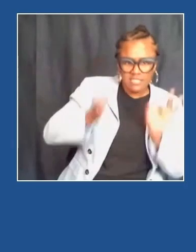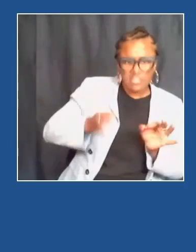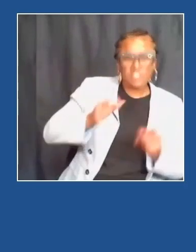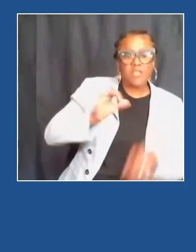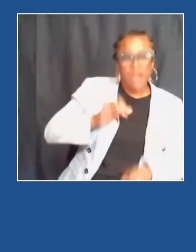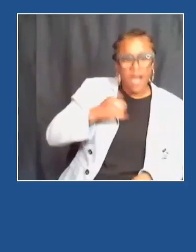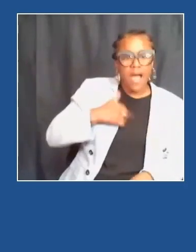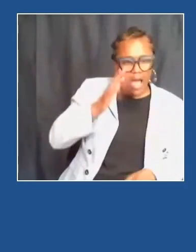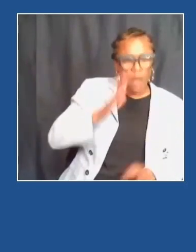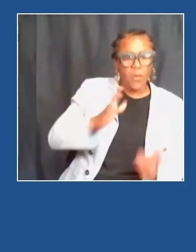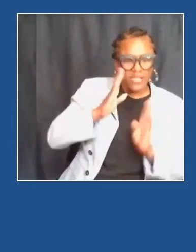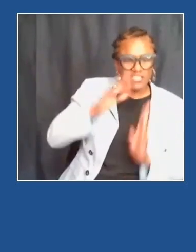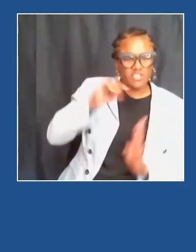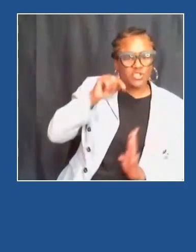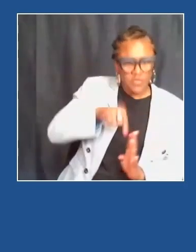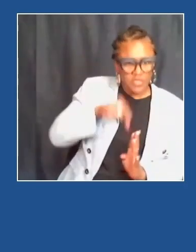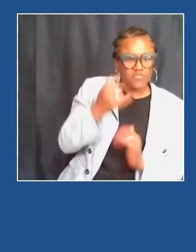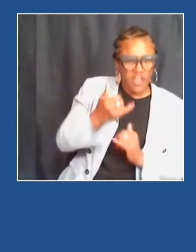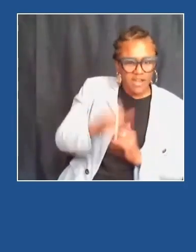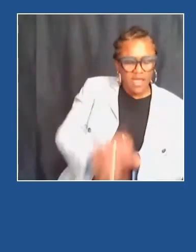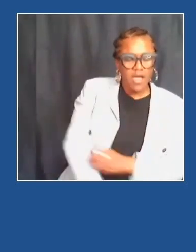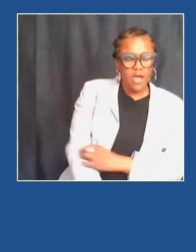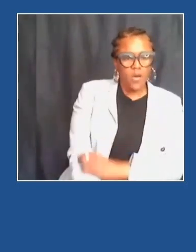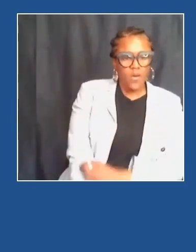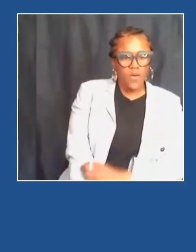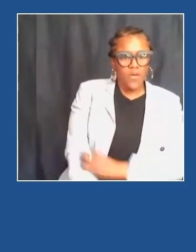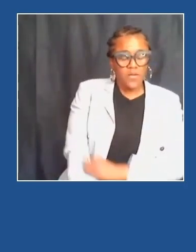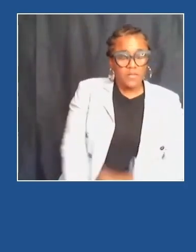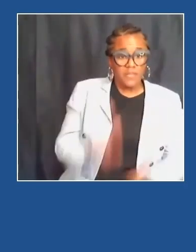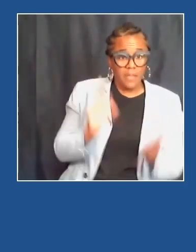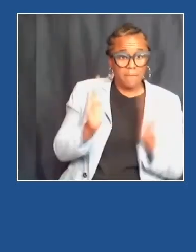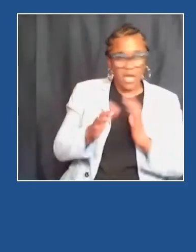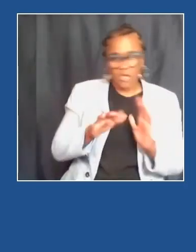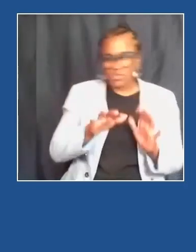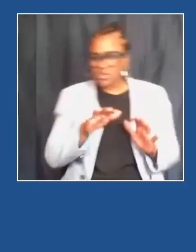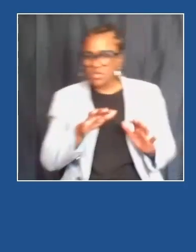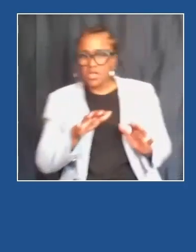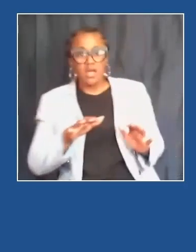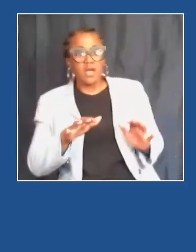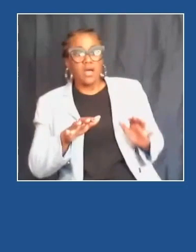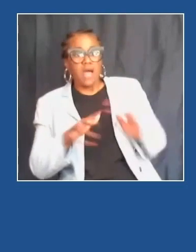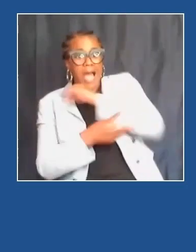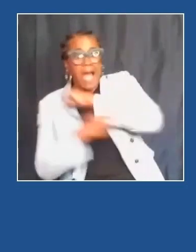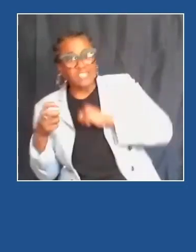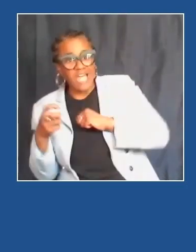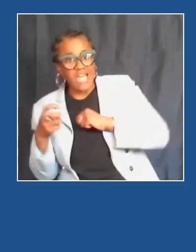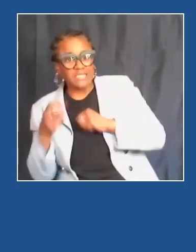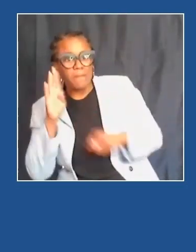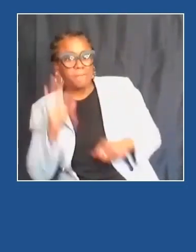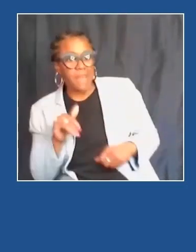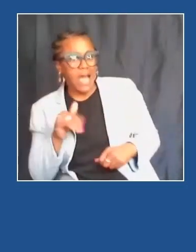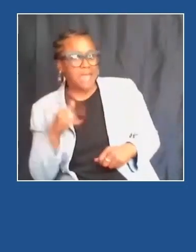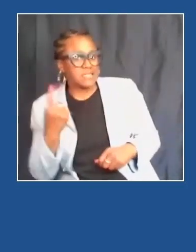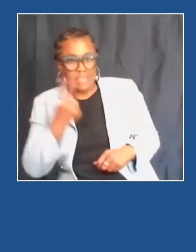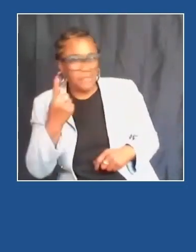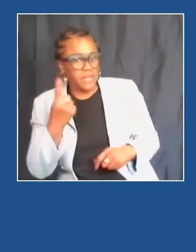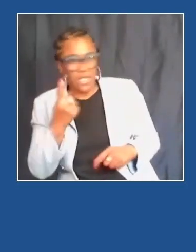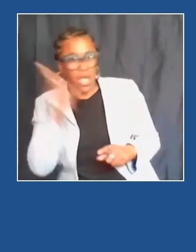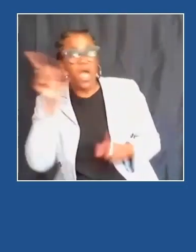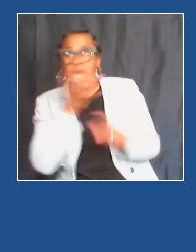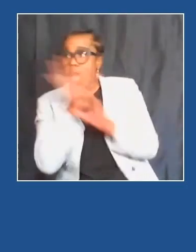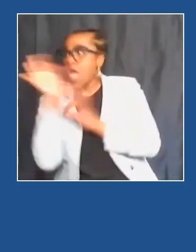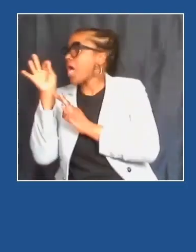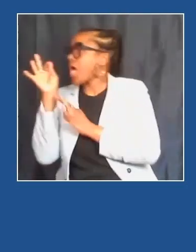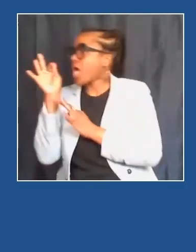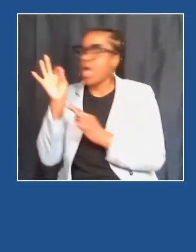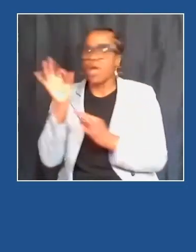going to pay attention to this right now, as opposed to getting hijacked by something out in the world, or